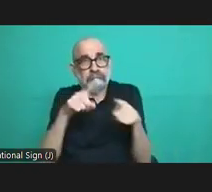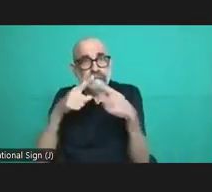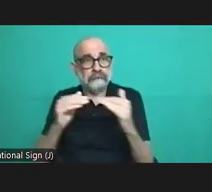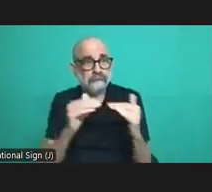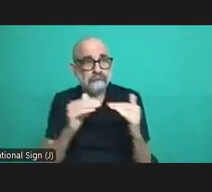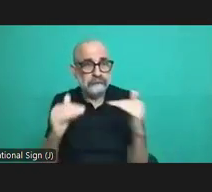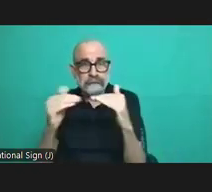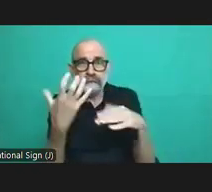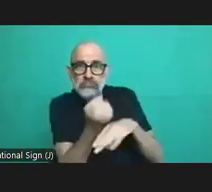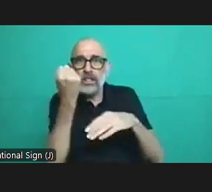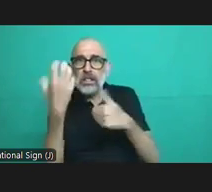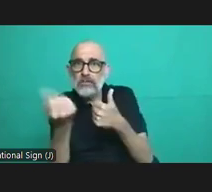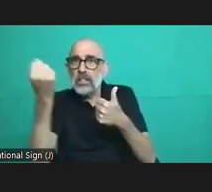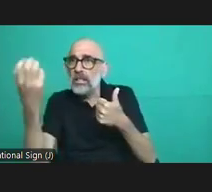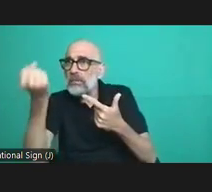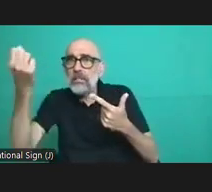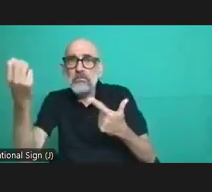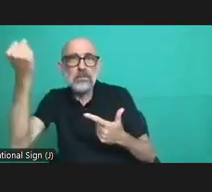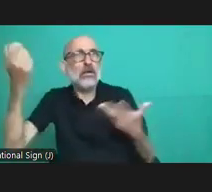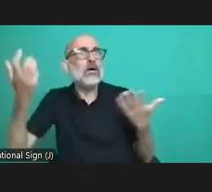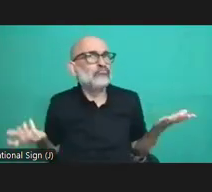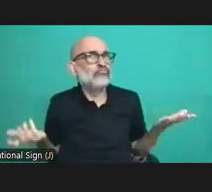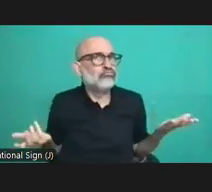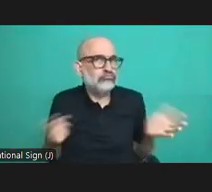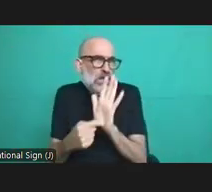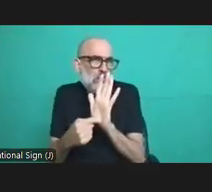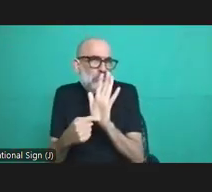as a ministry and even at the policy level keep